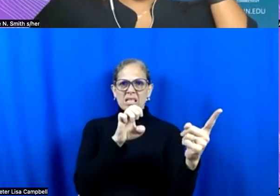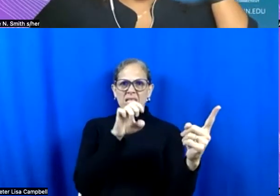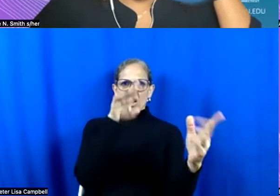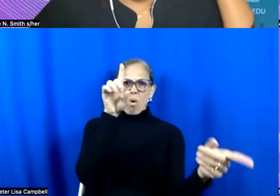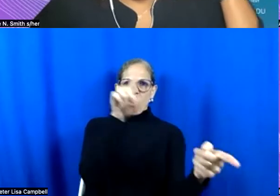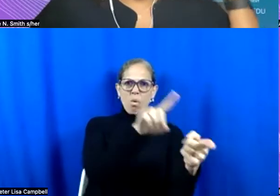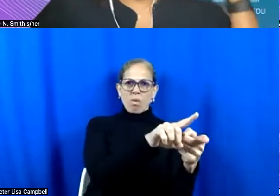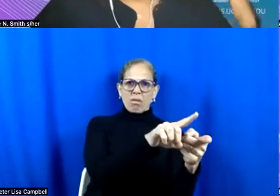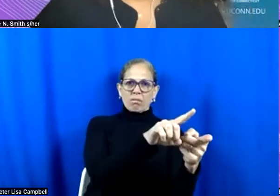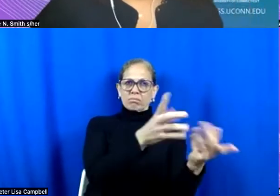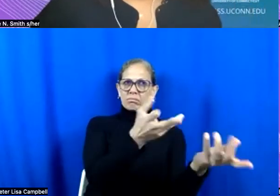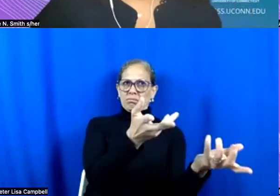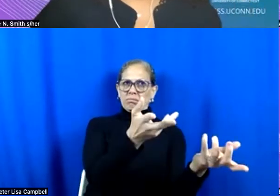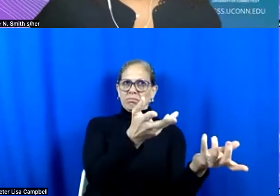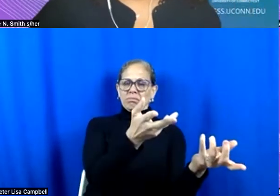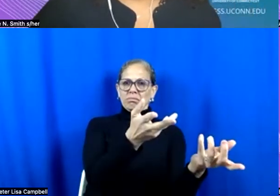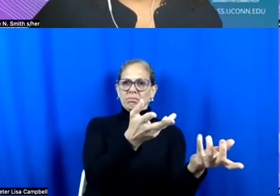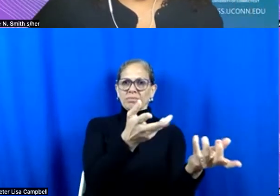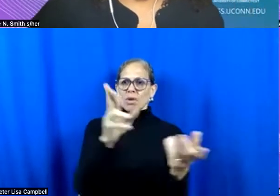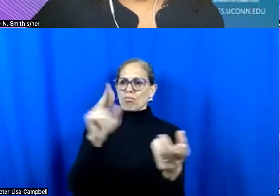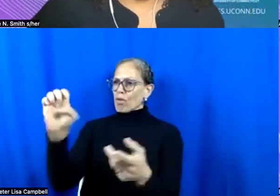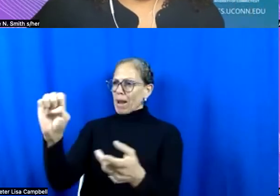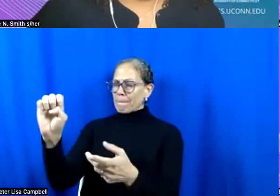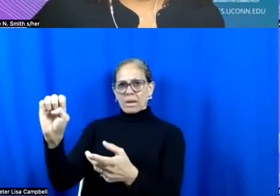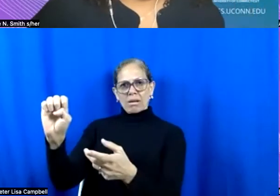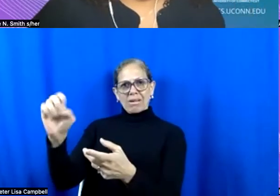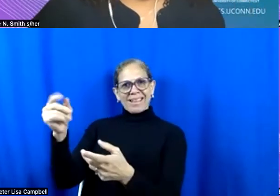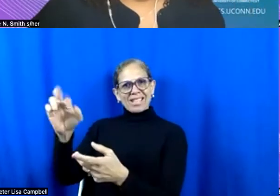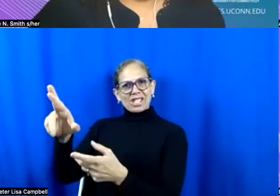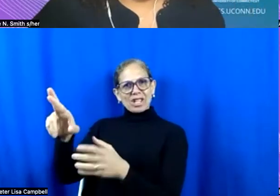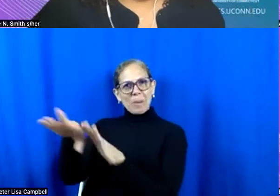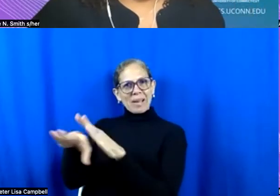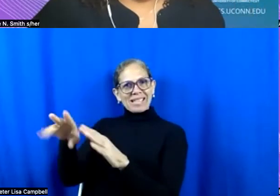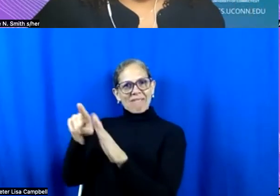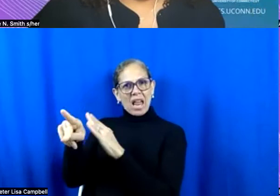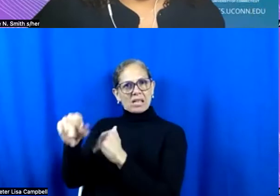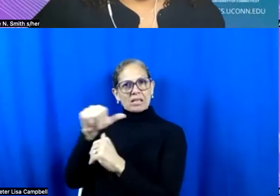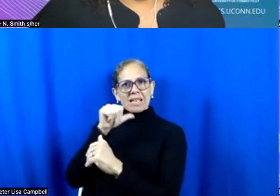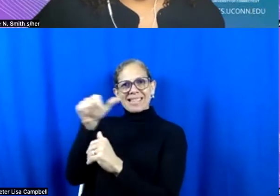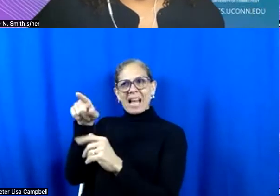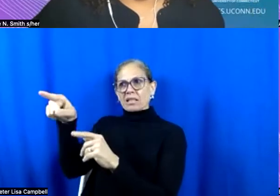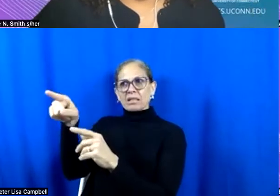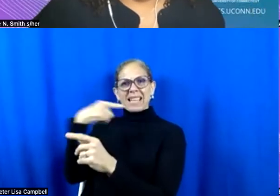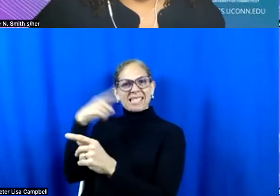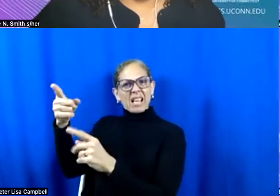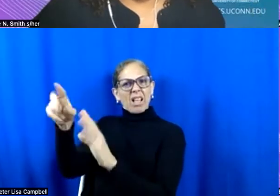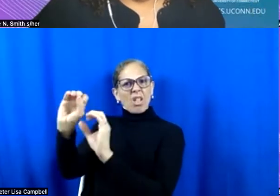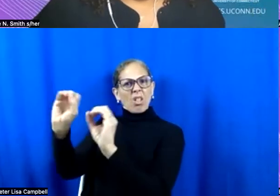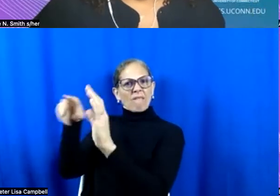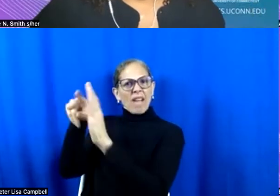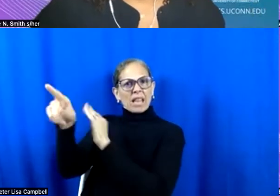and understanding that rape and gender-based violence isn't considered, you know, continuum of violence and a part of